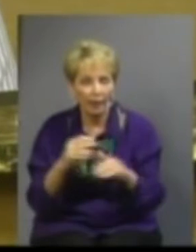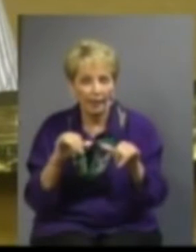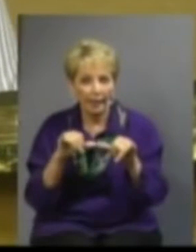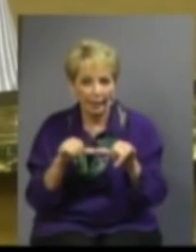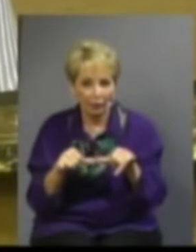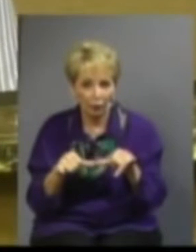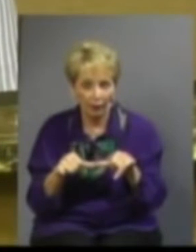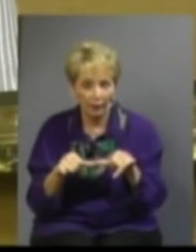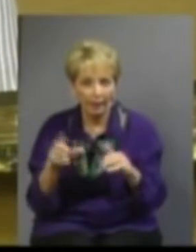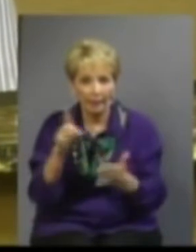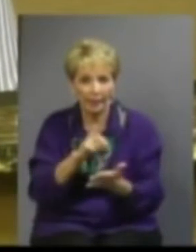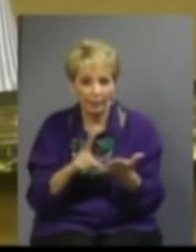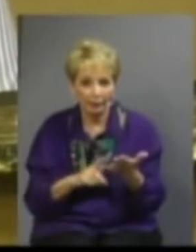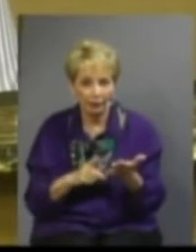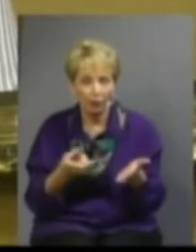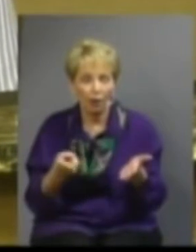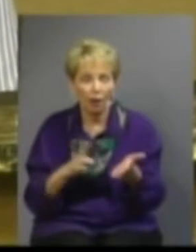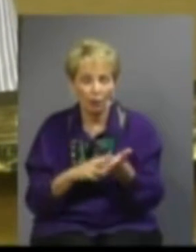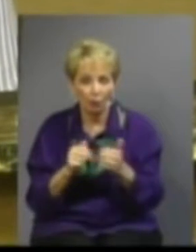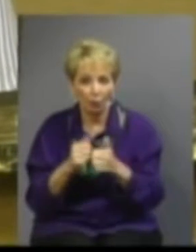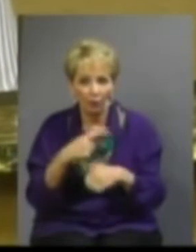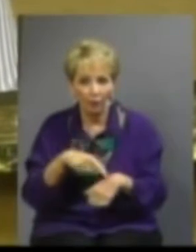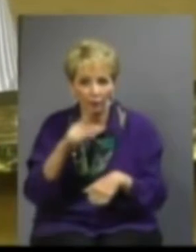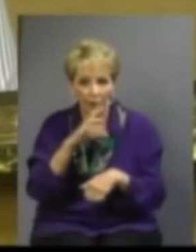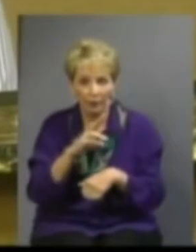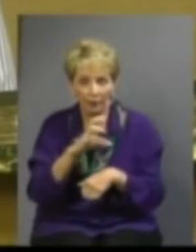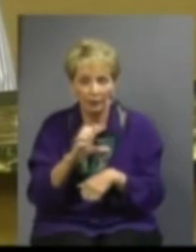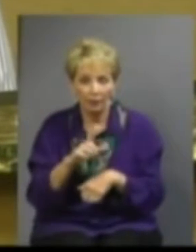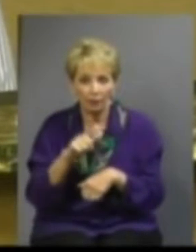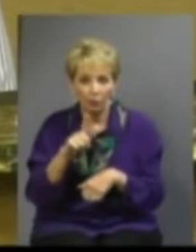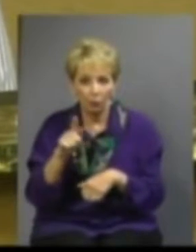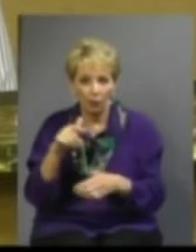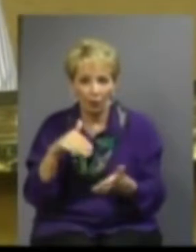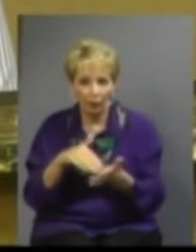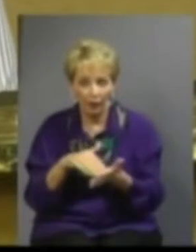engineering design contract with them for